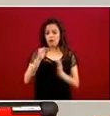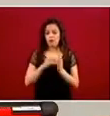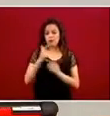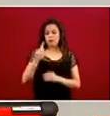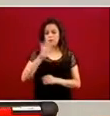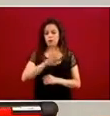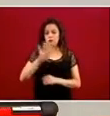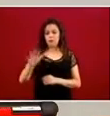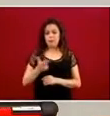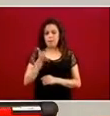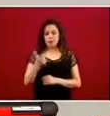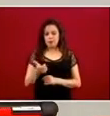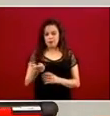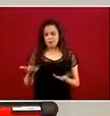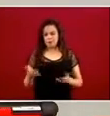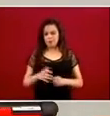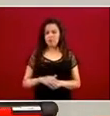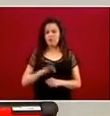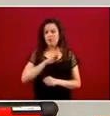Social Security